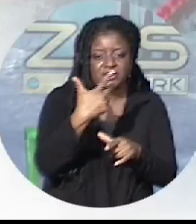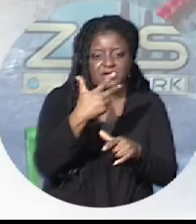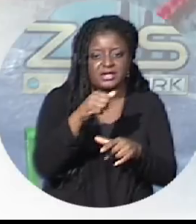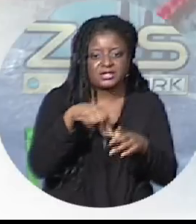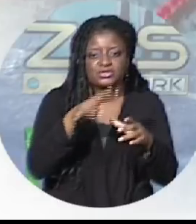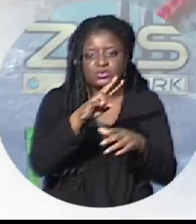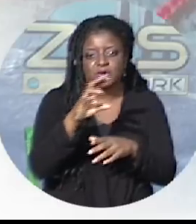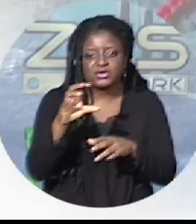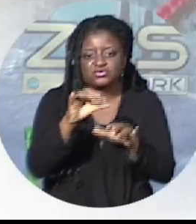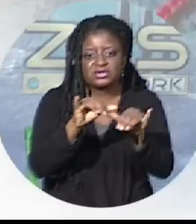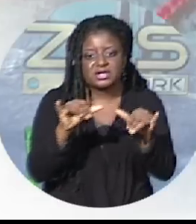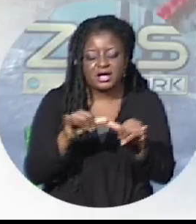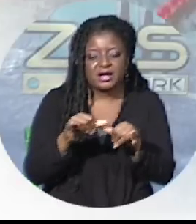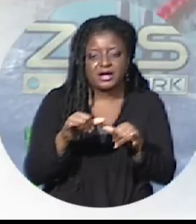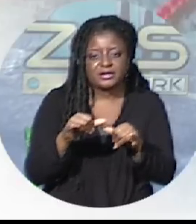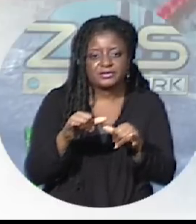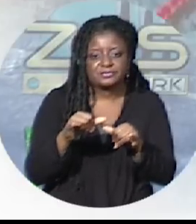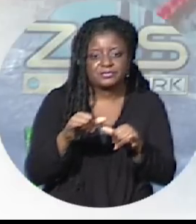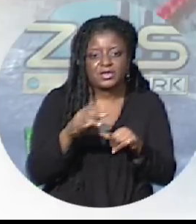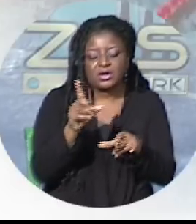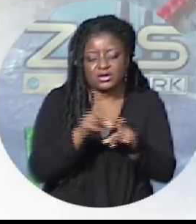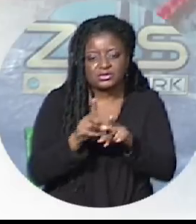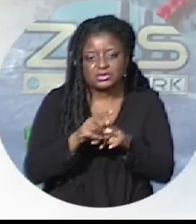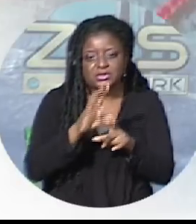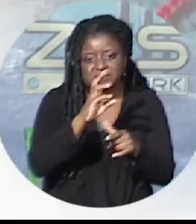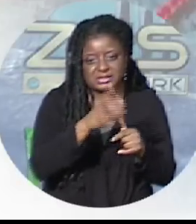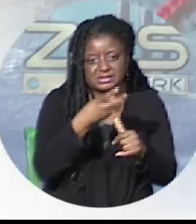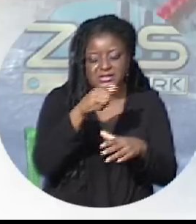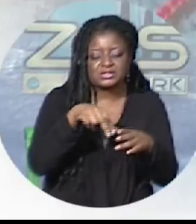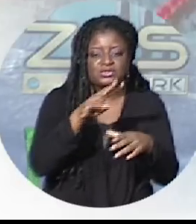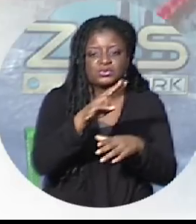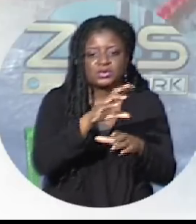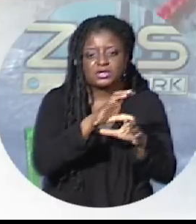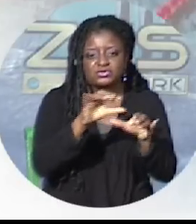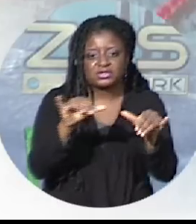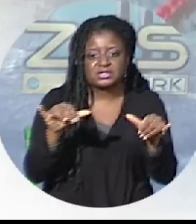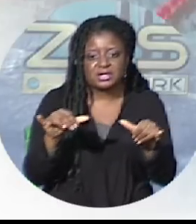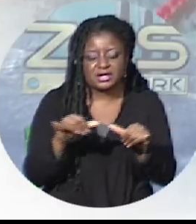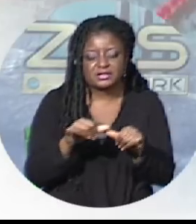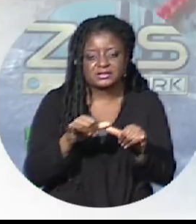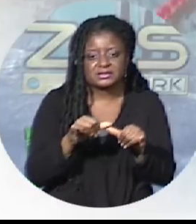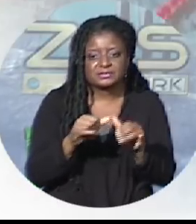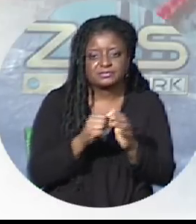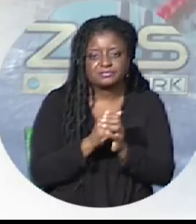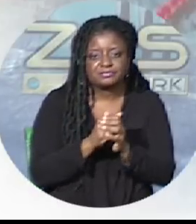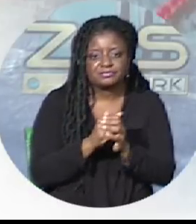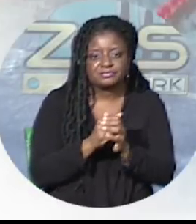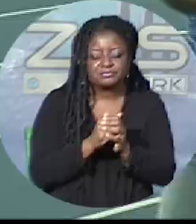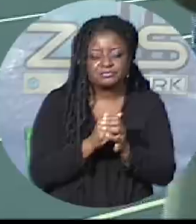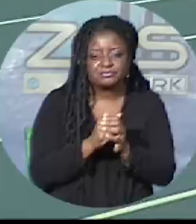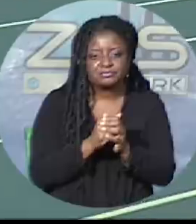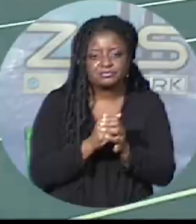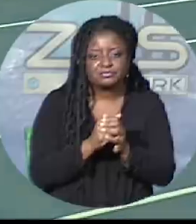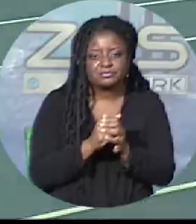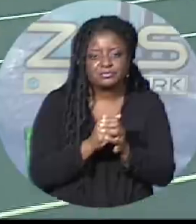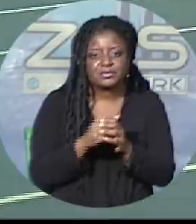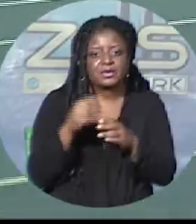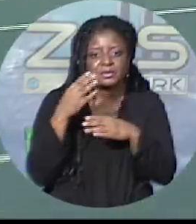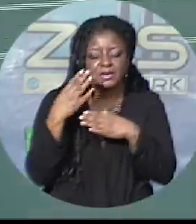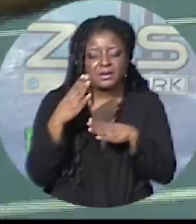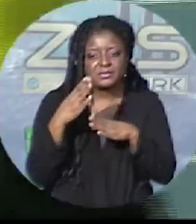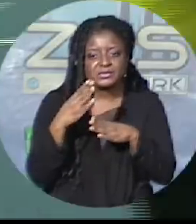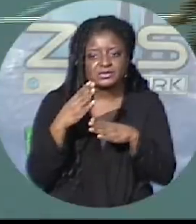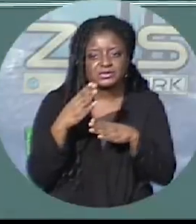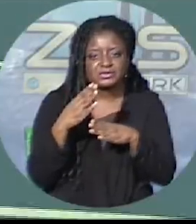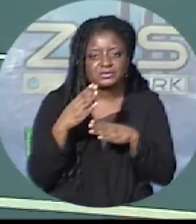in 222.23. She was also sixth in the 200 IM in 208.03. The Bahamas has been